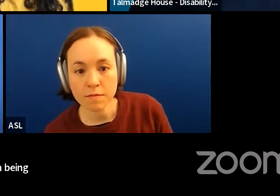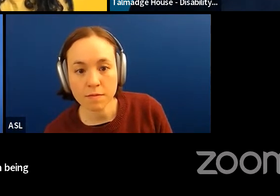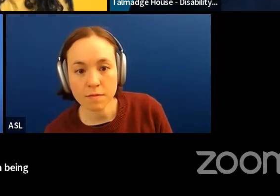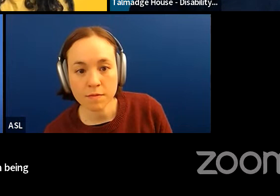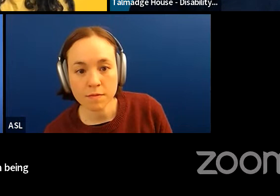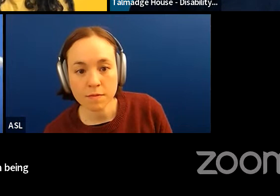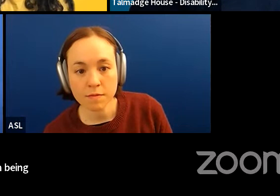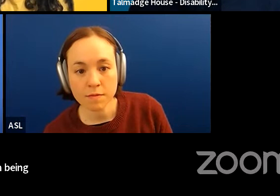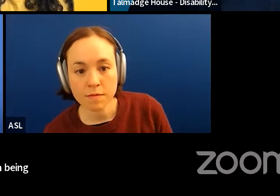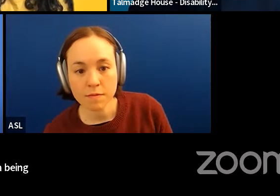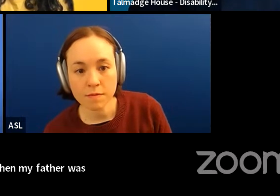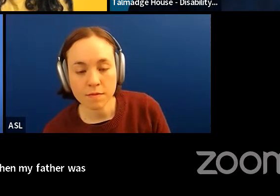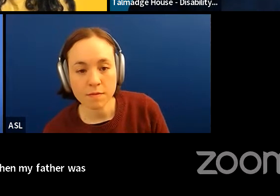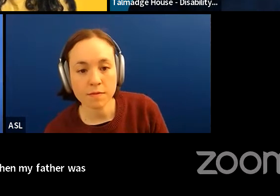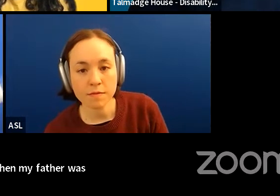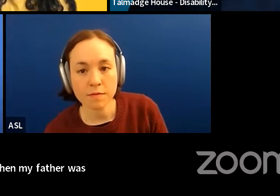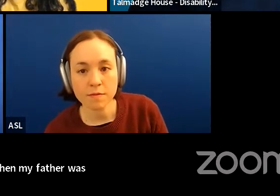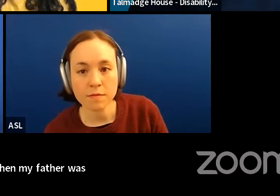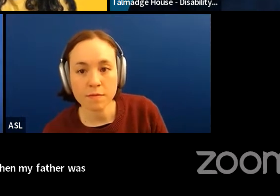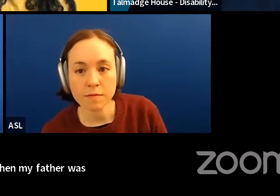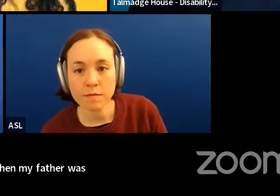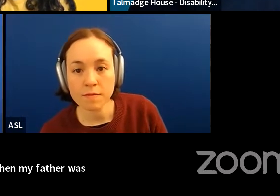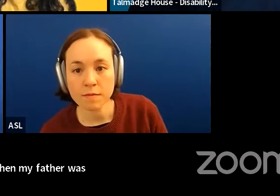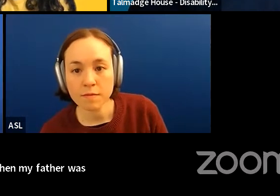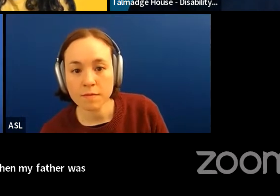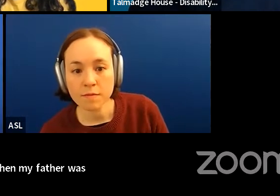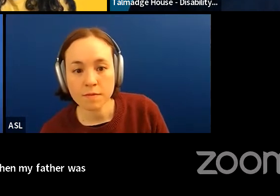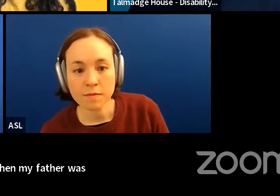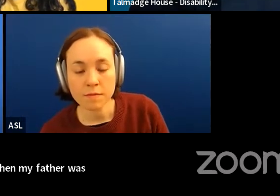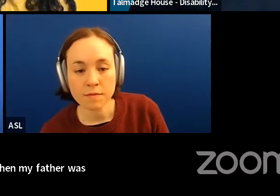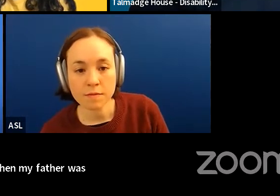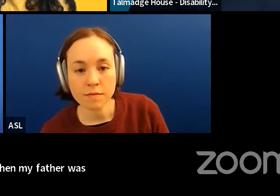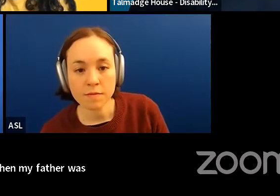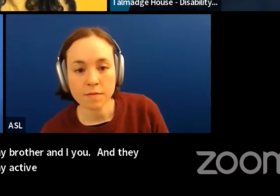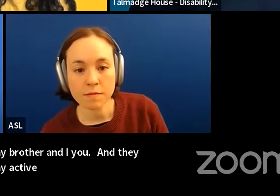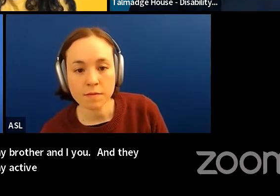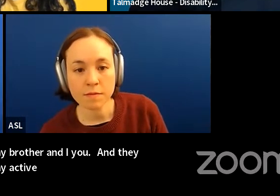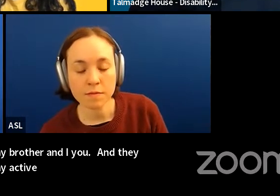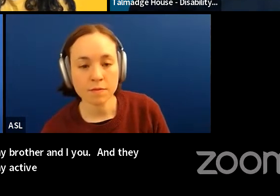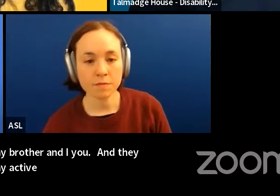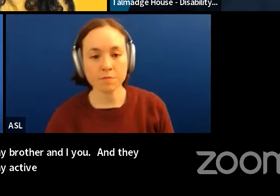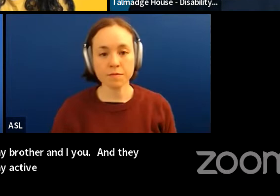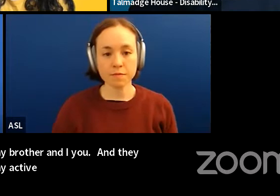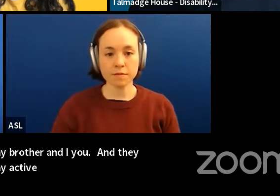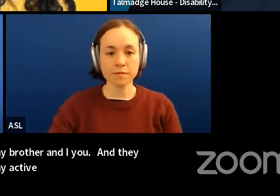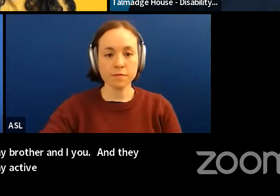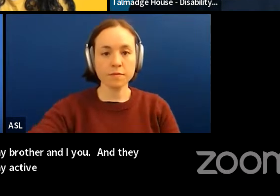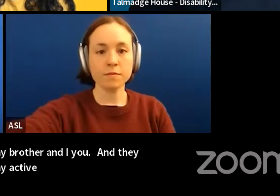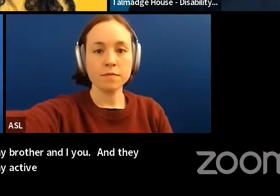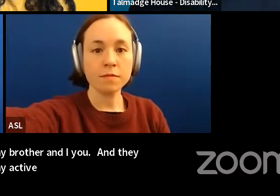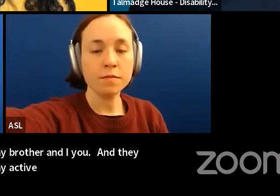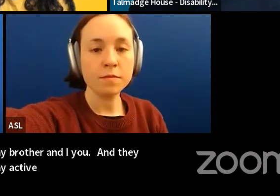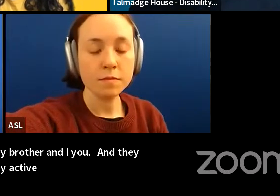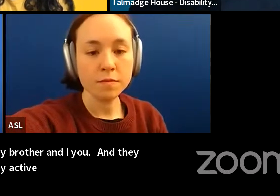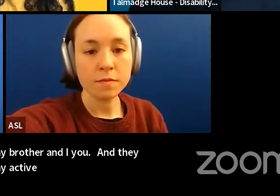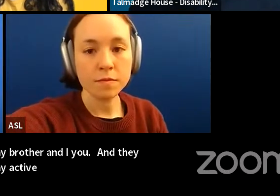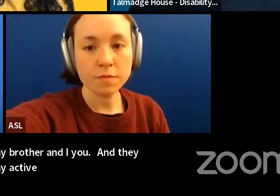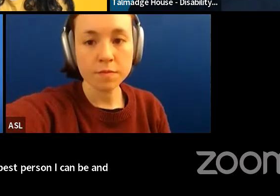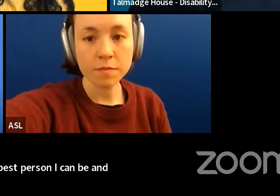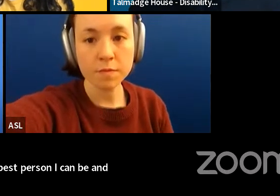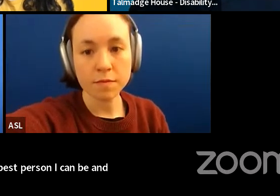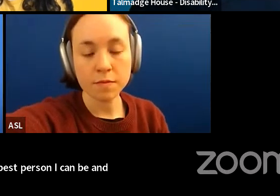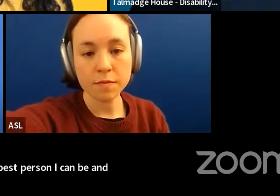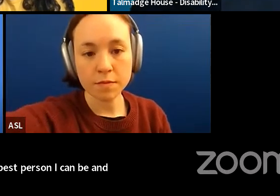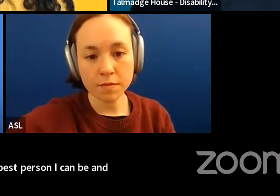motivation into being the best person that I can be and being the best possible leader that I can be, because they are